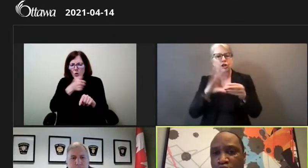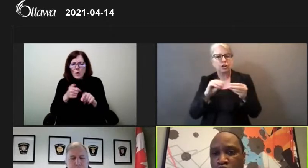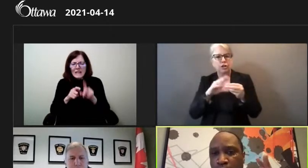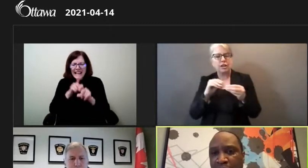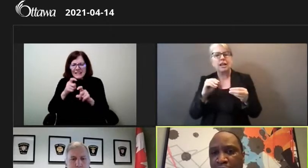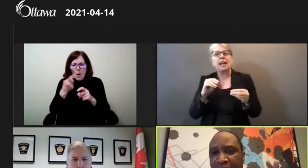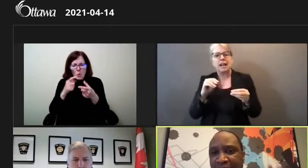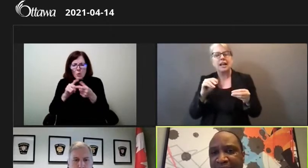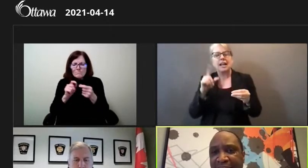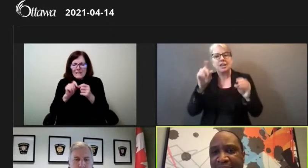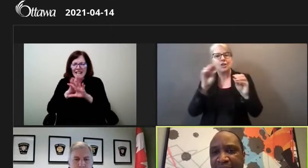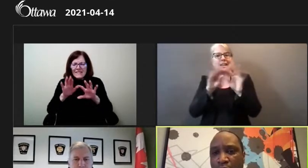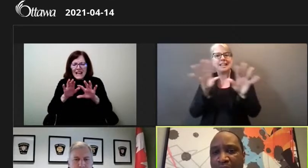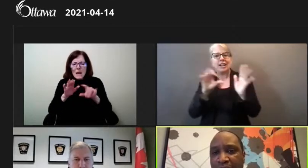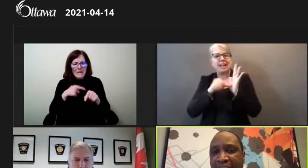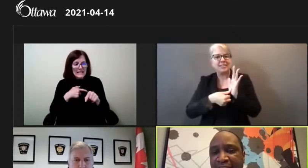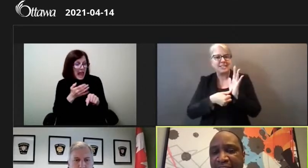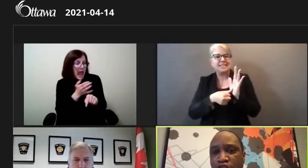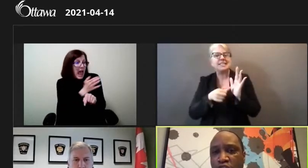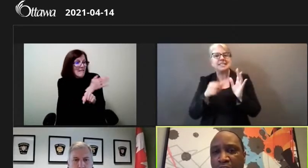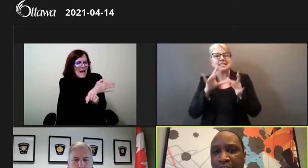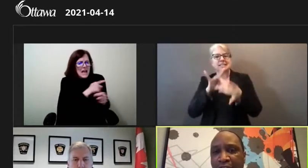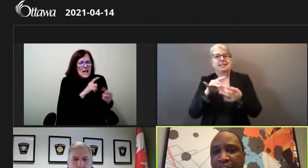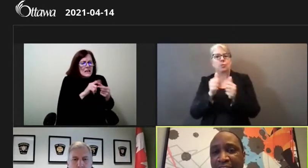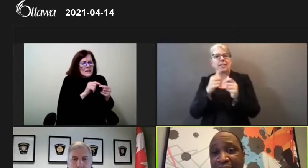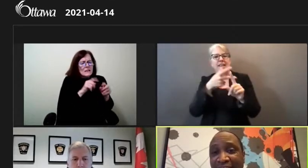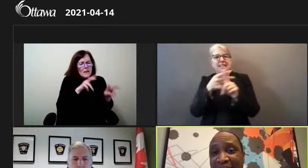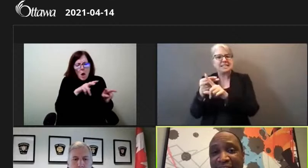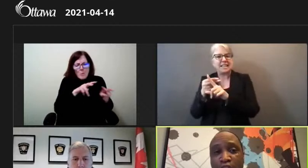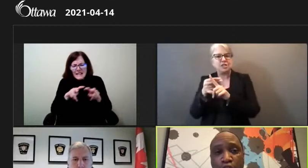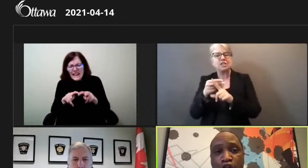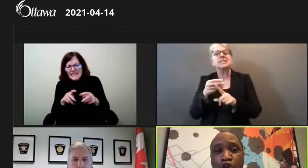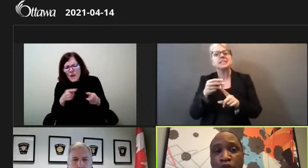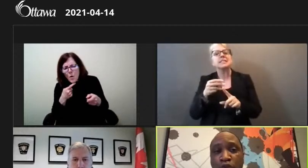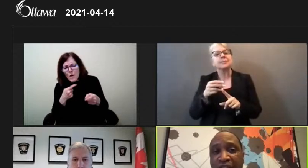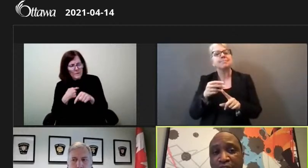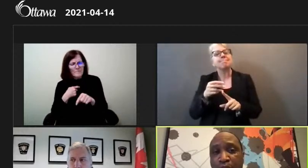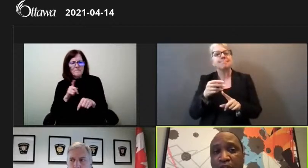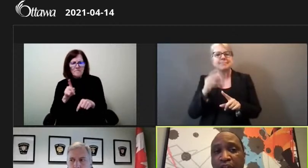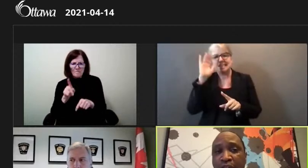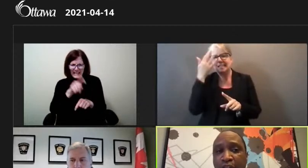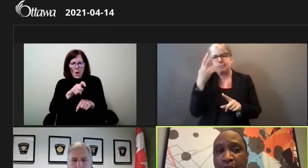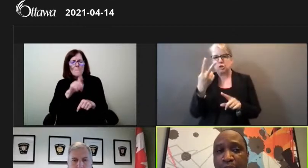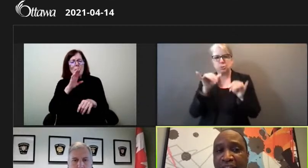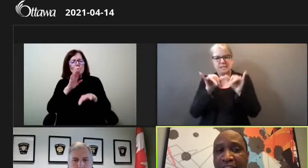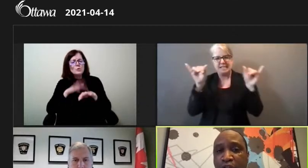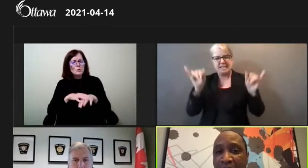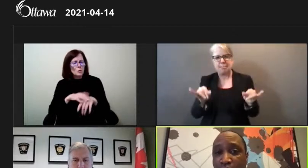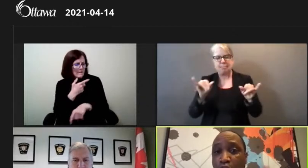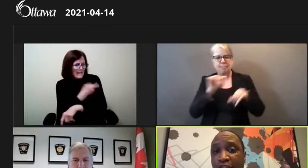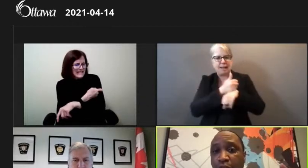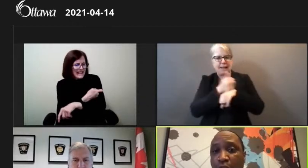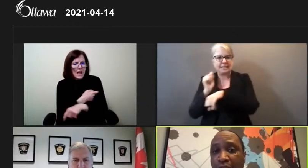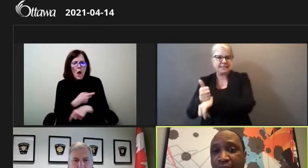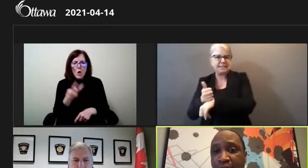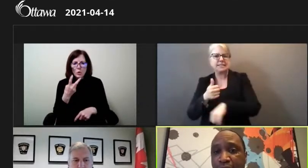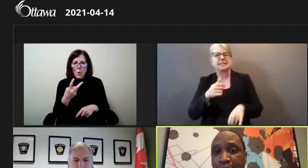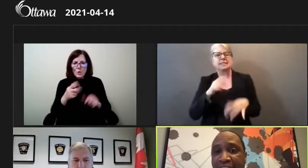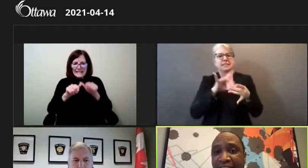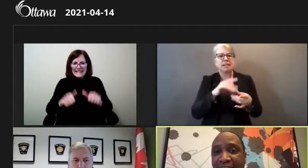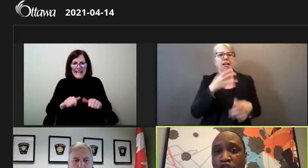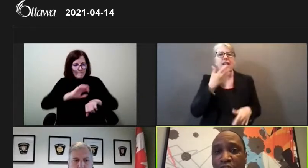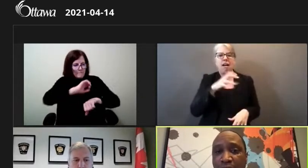what you're clearly stating around vaccination is that, in a sense, there are two systems in place around the hotspots